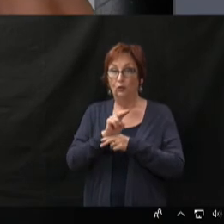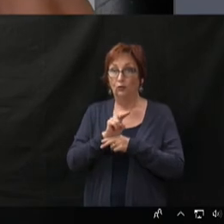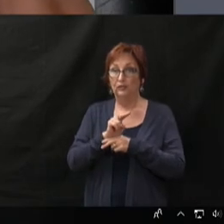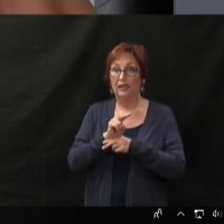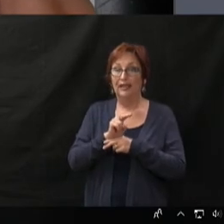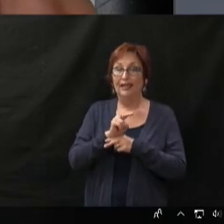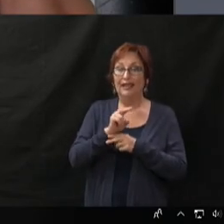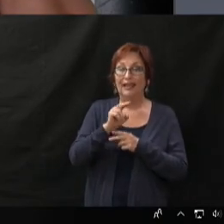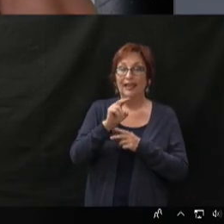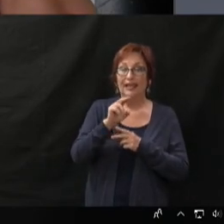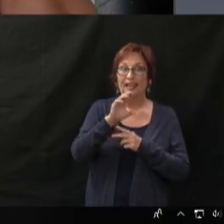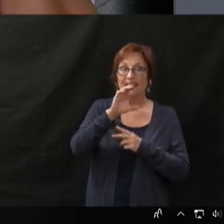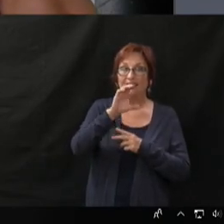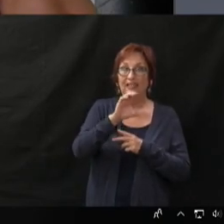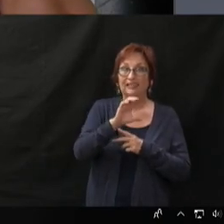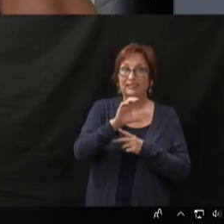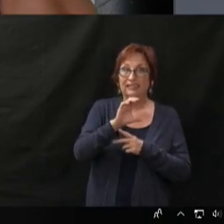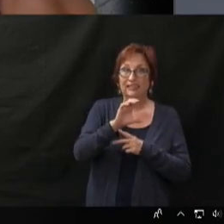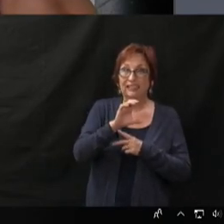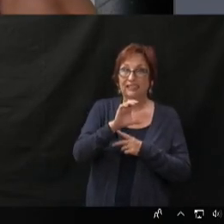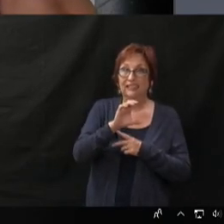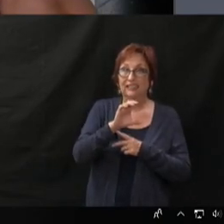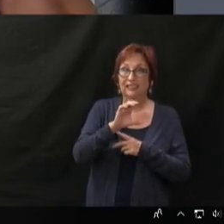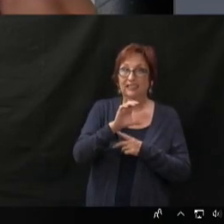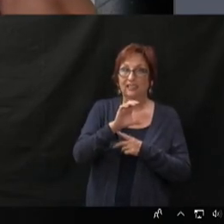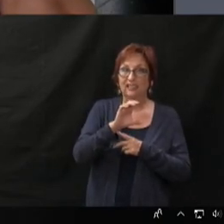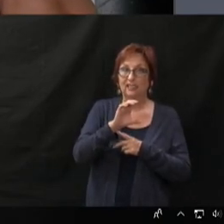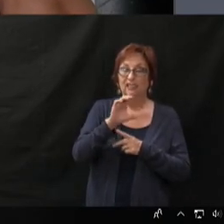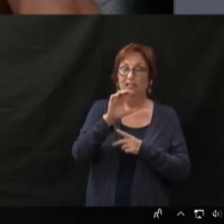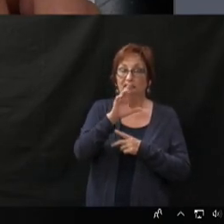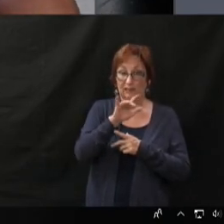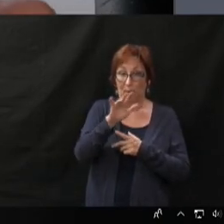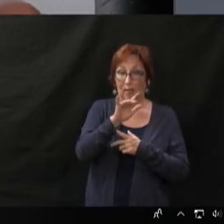C to spell the k sound, like in cat.